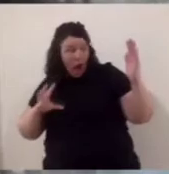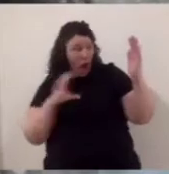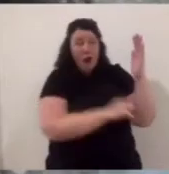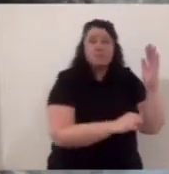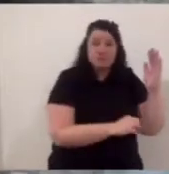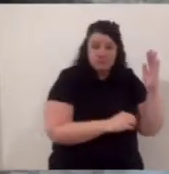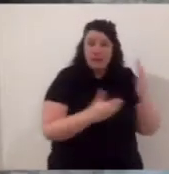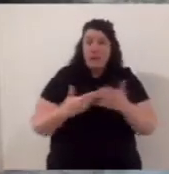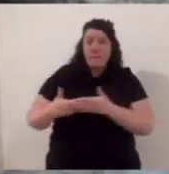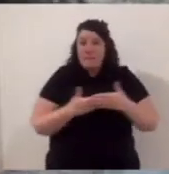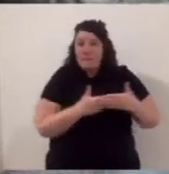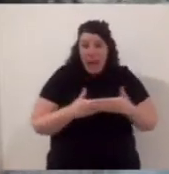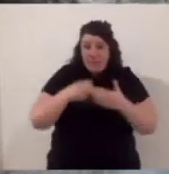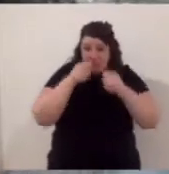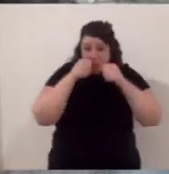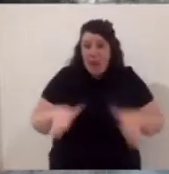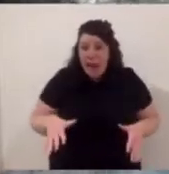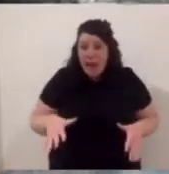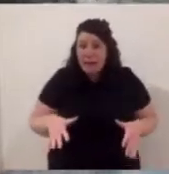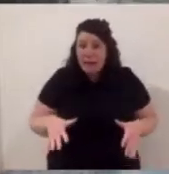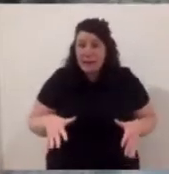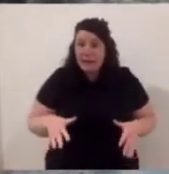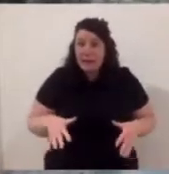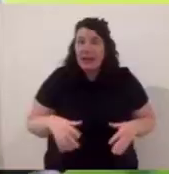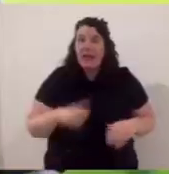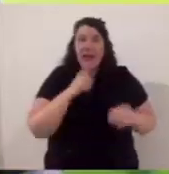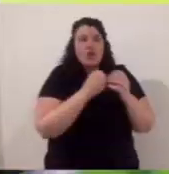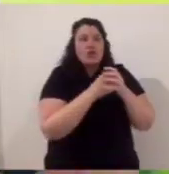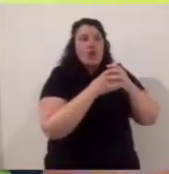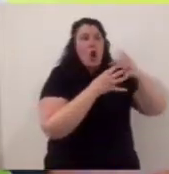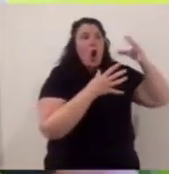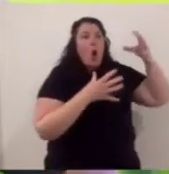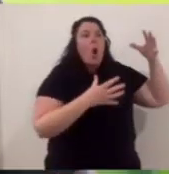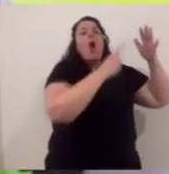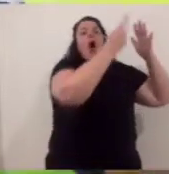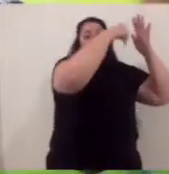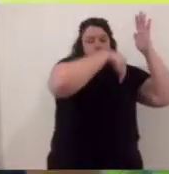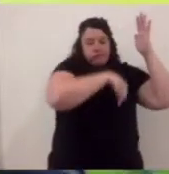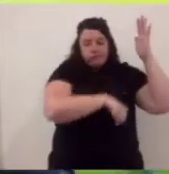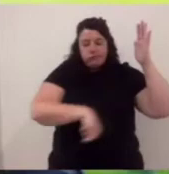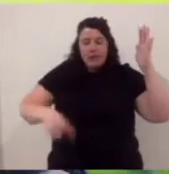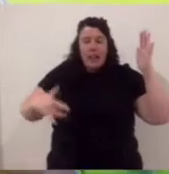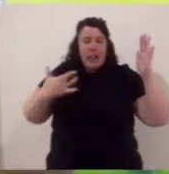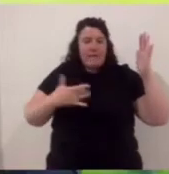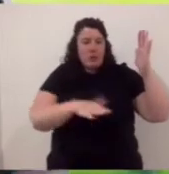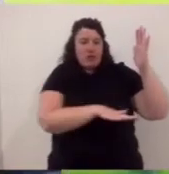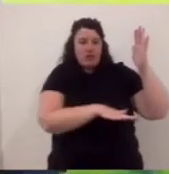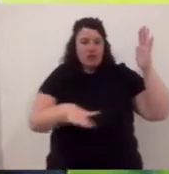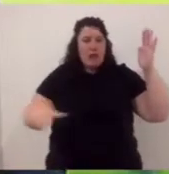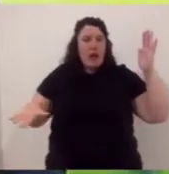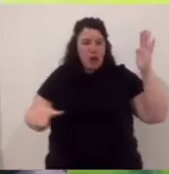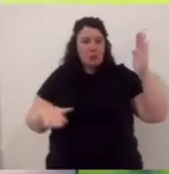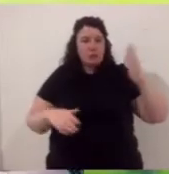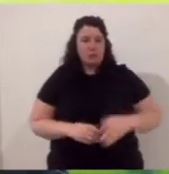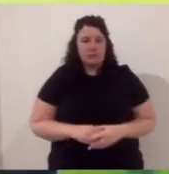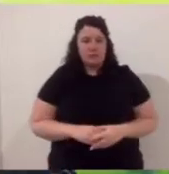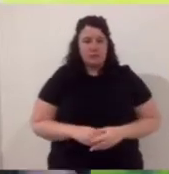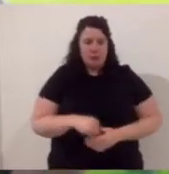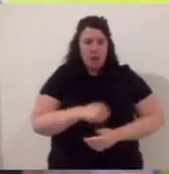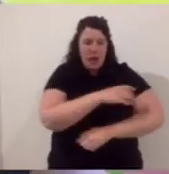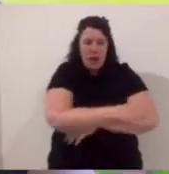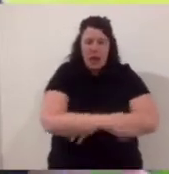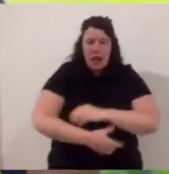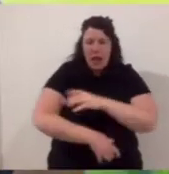full-grown Komodo dragons. They will eat young Komodos. So the young live up in the trees, and when you're a big Komodo, you live on the ground. Now, they're